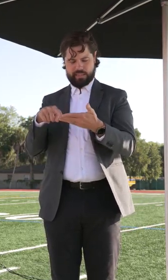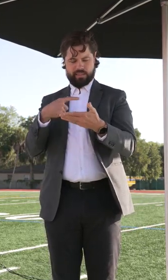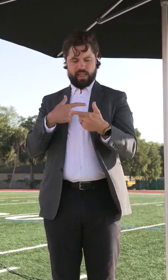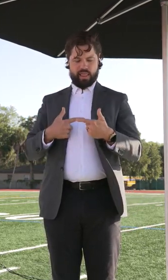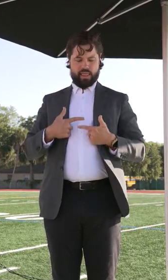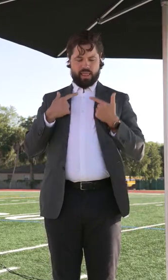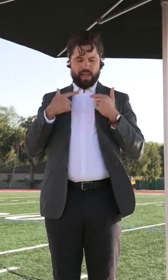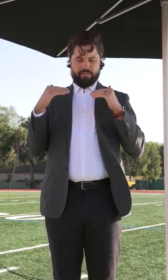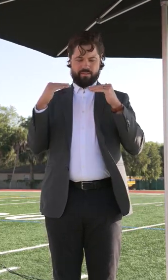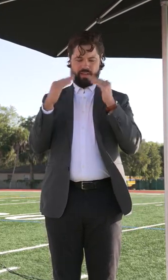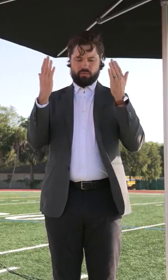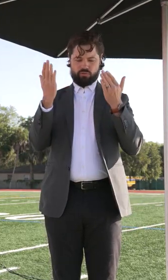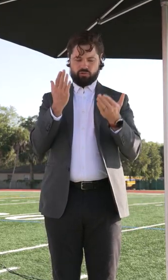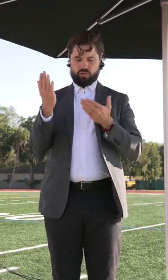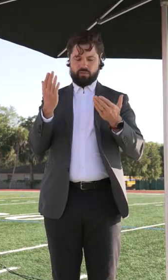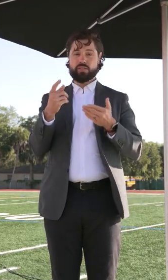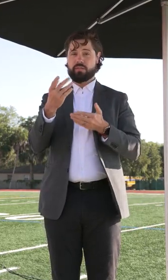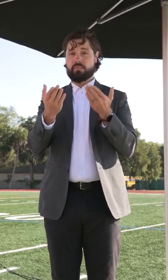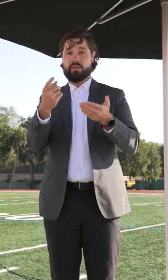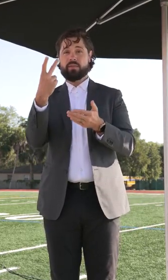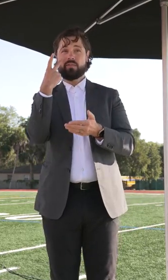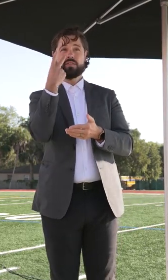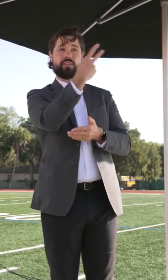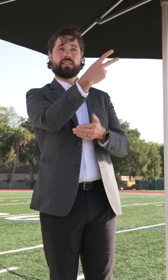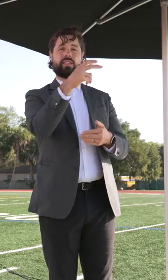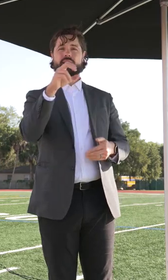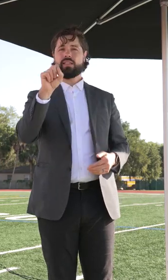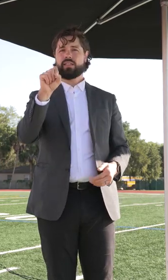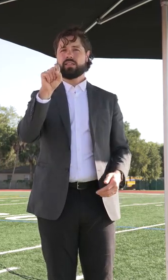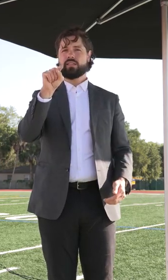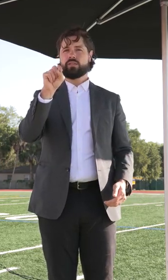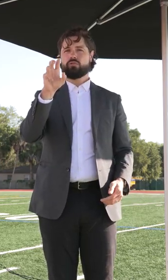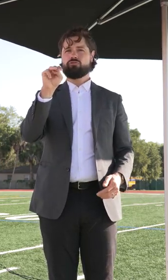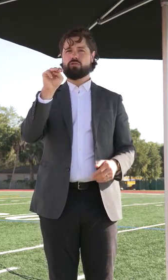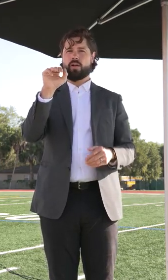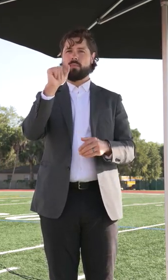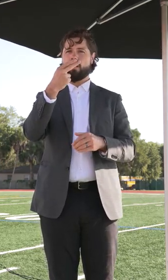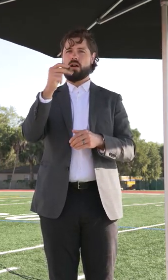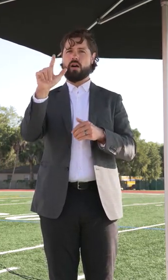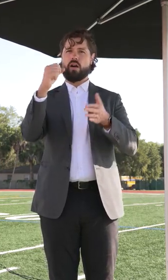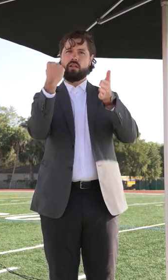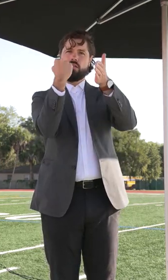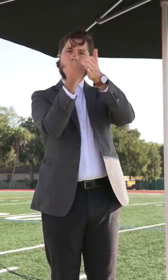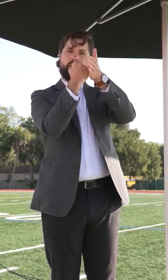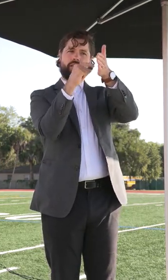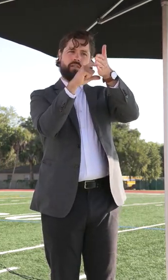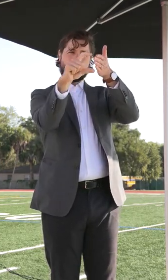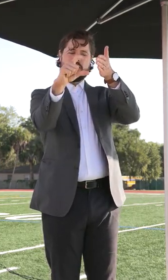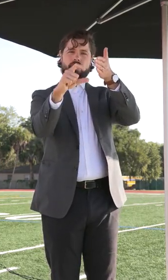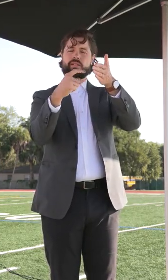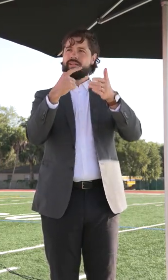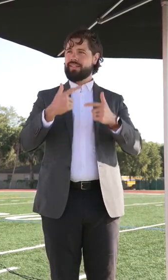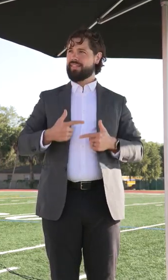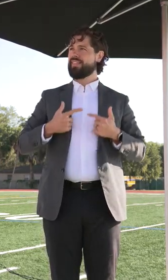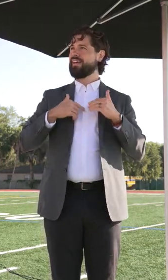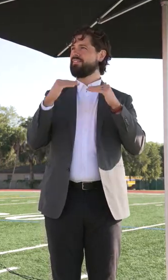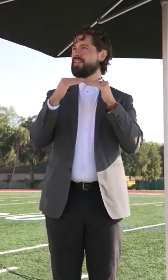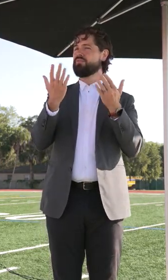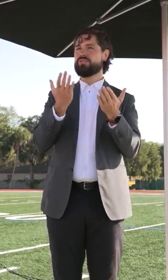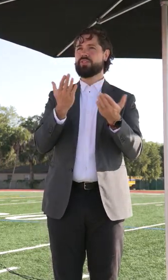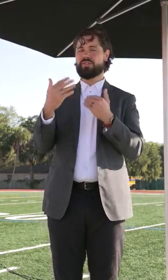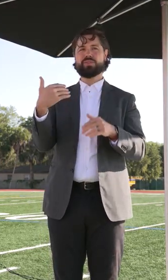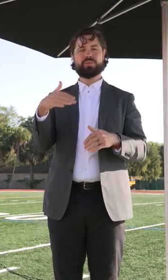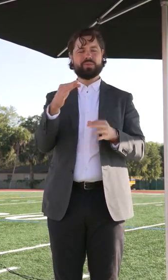have probably seen it on the plaque by Strong Hall. Life is for service. So simple, yet so